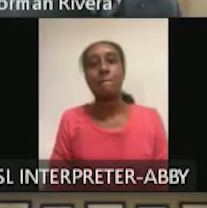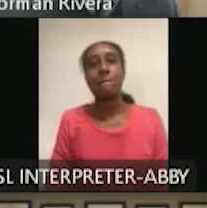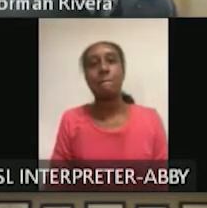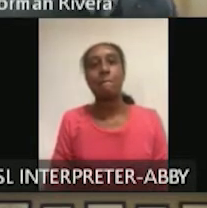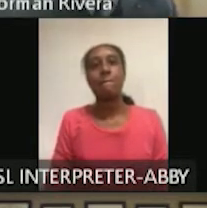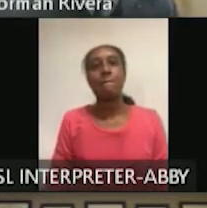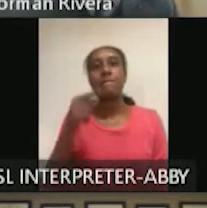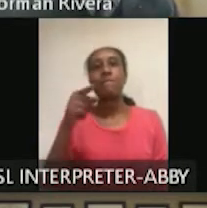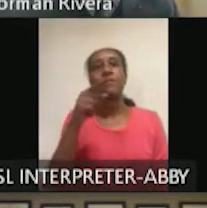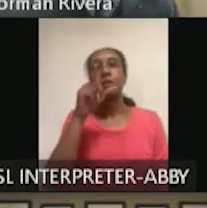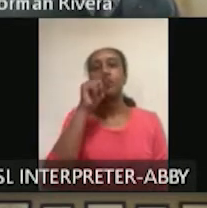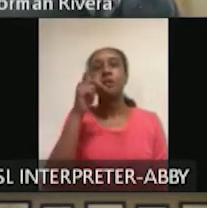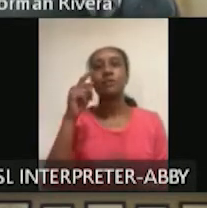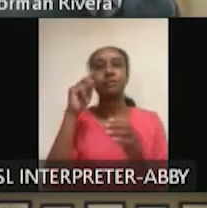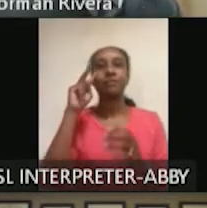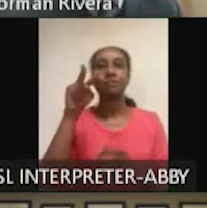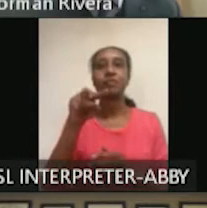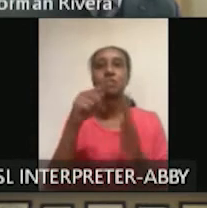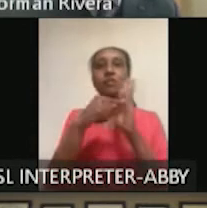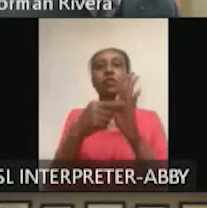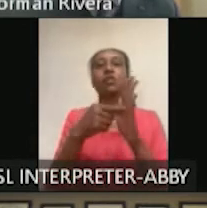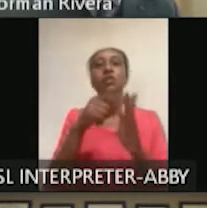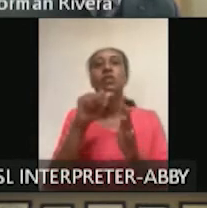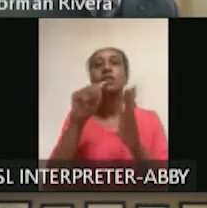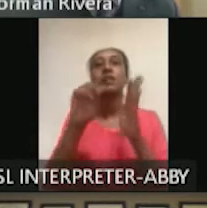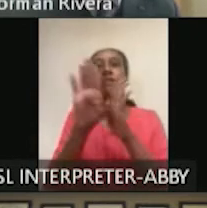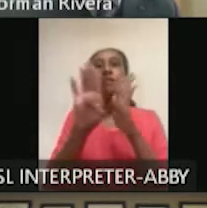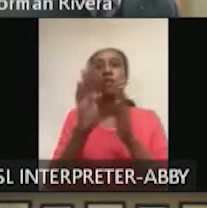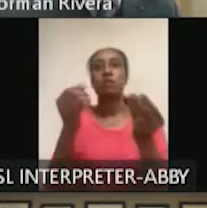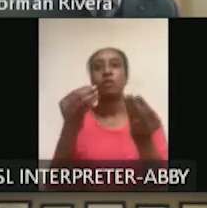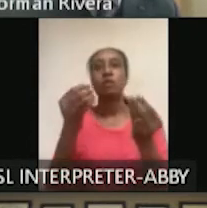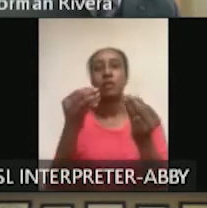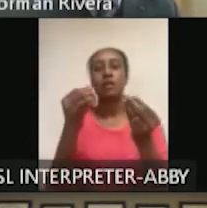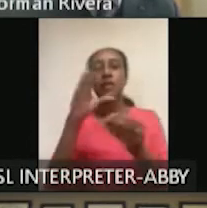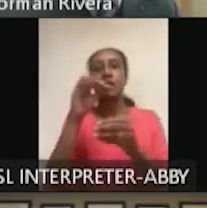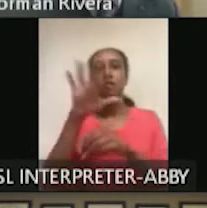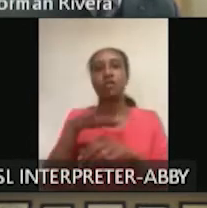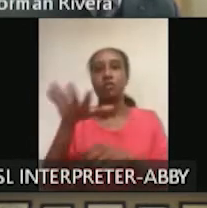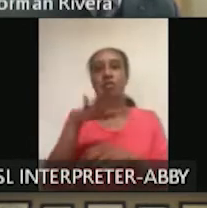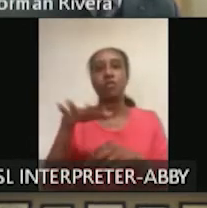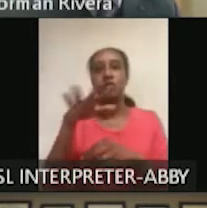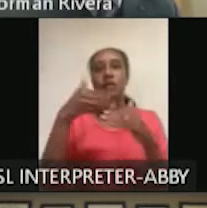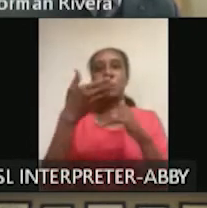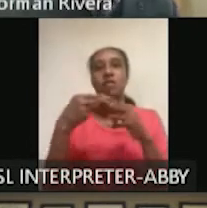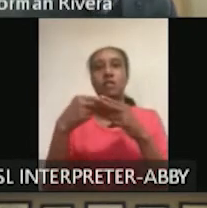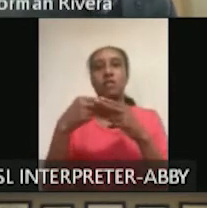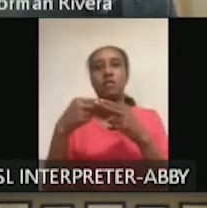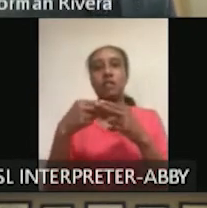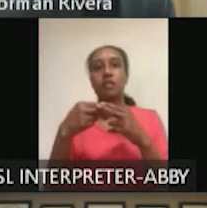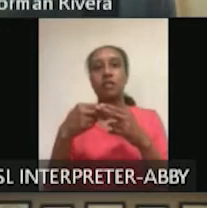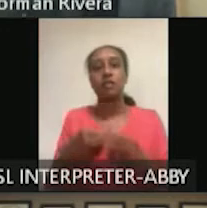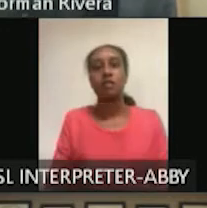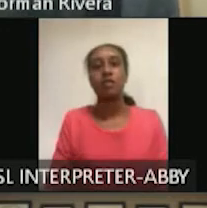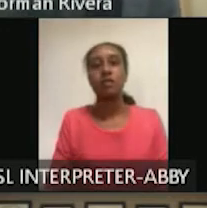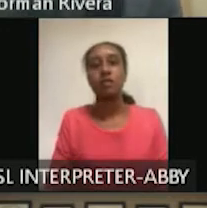This bird's eye view shows the currently undeveloped property and its surroundings. Next slide, please.